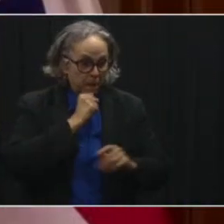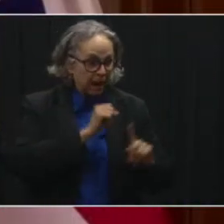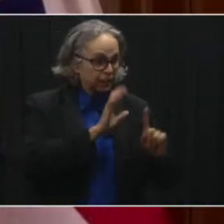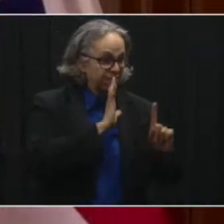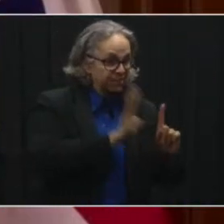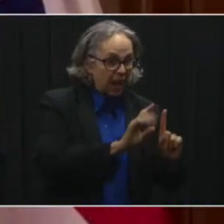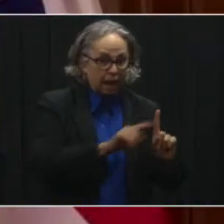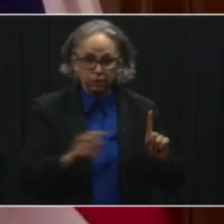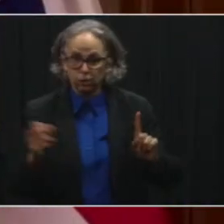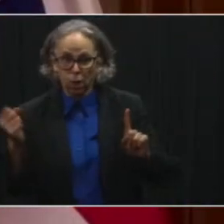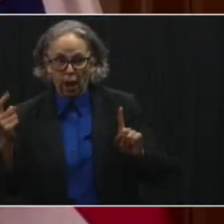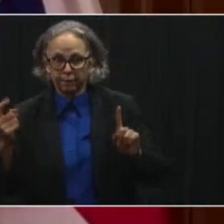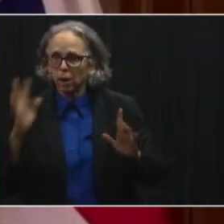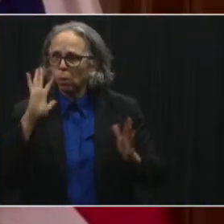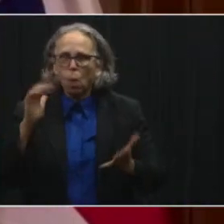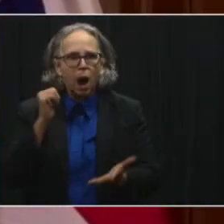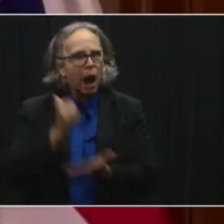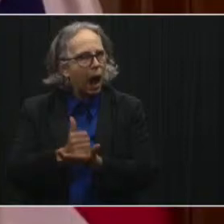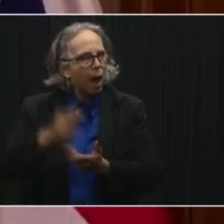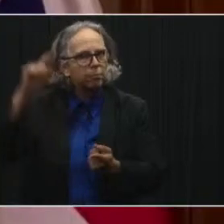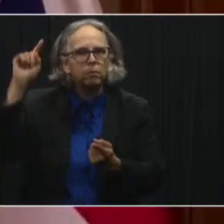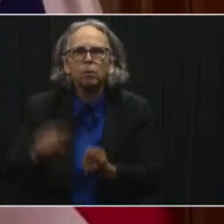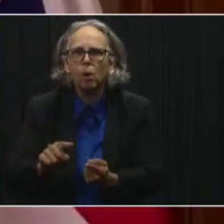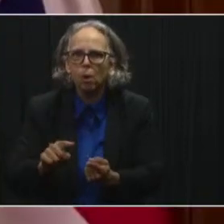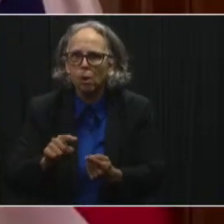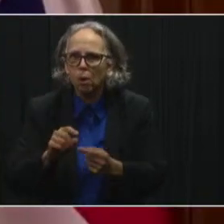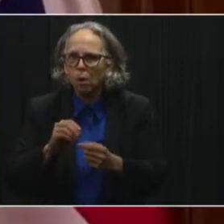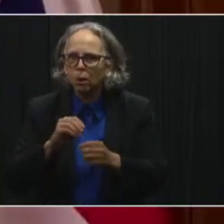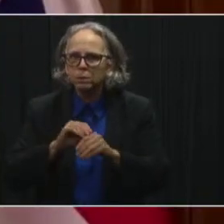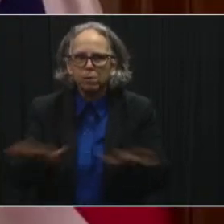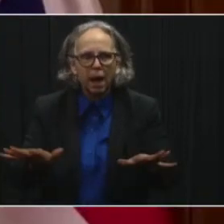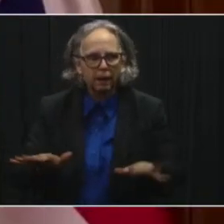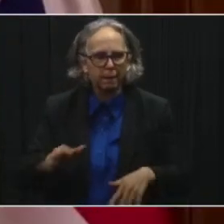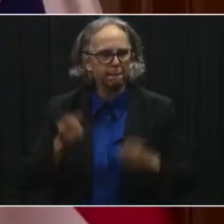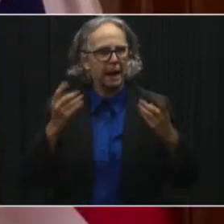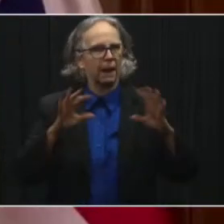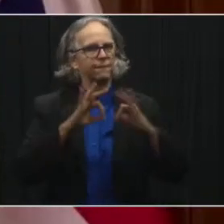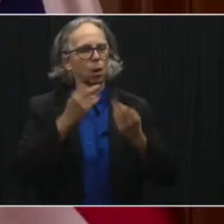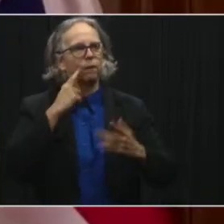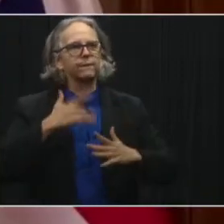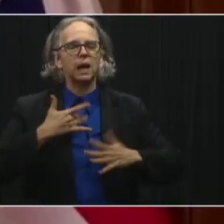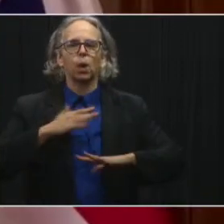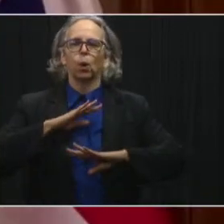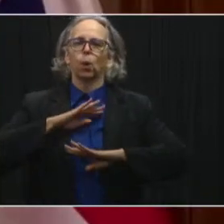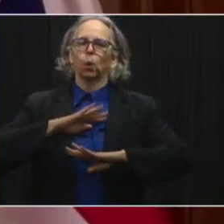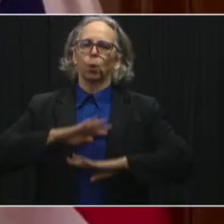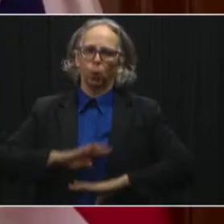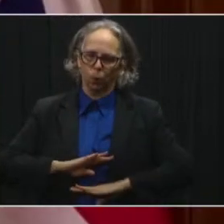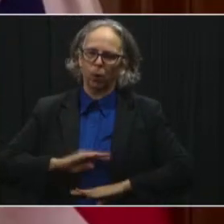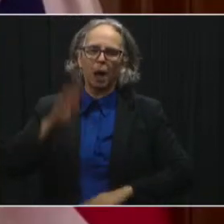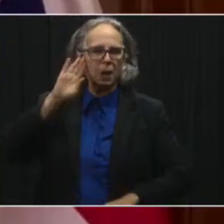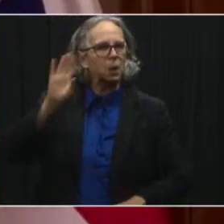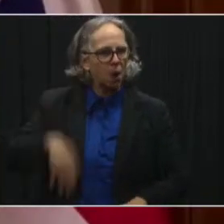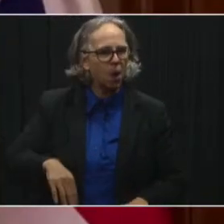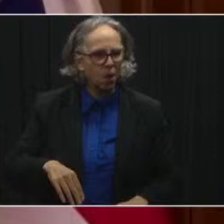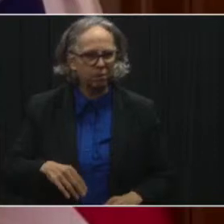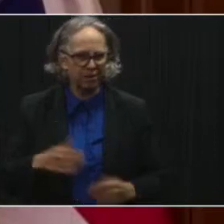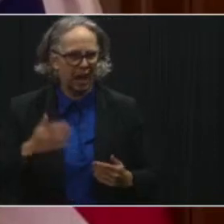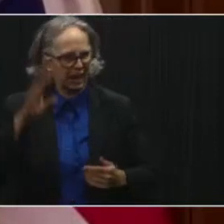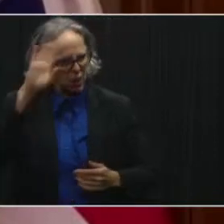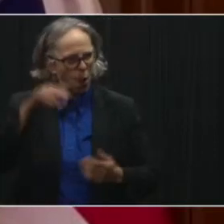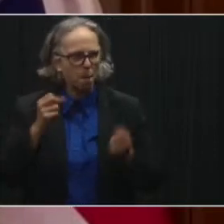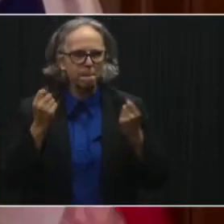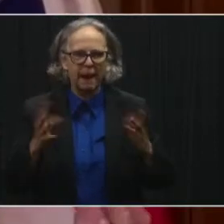a lot of families feel better. I know a number of families, and we have some of our children who are in this situation who have children